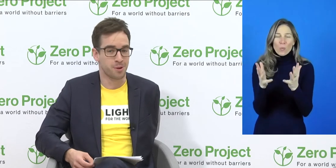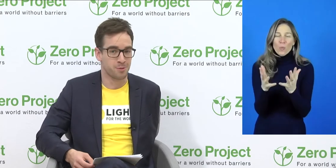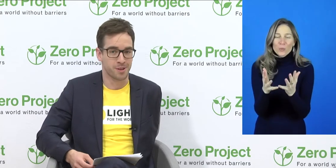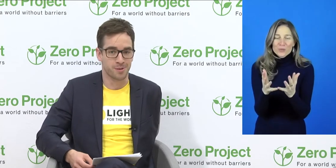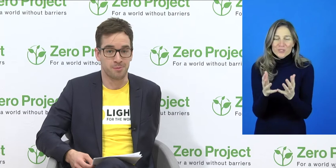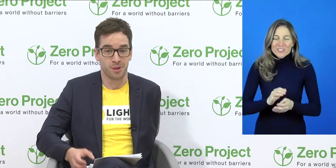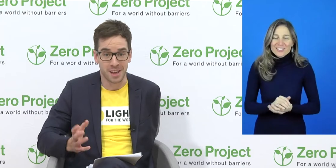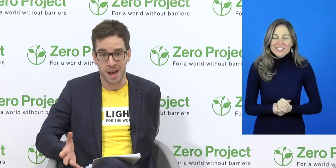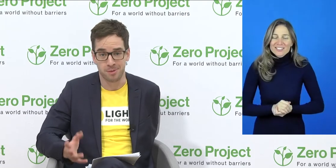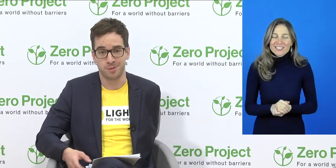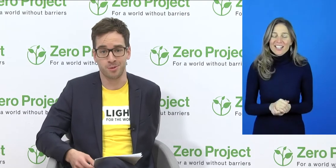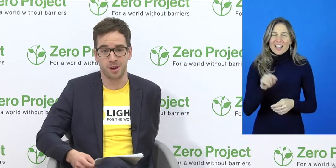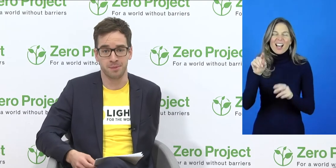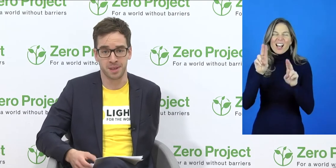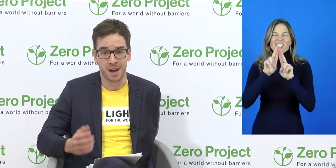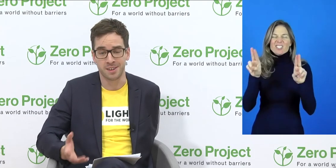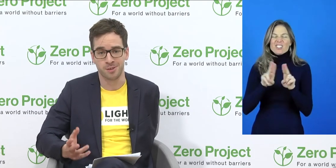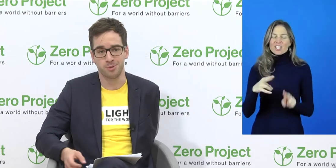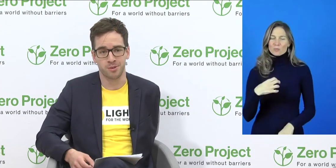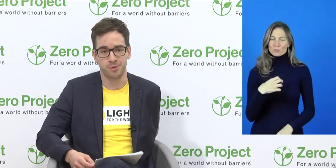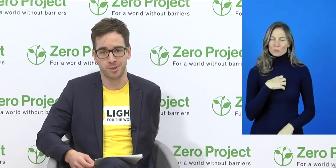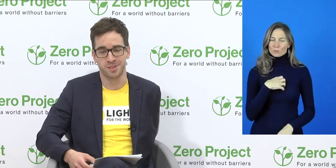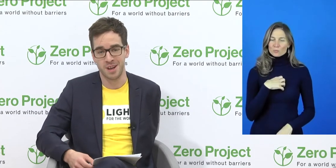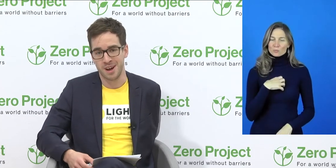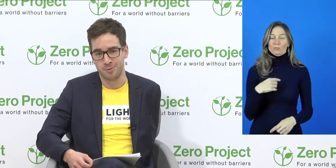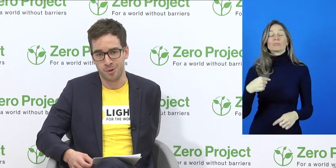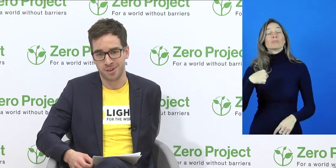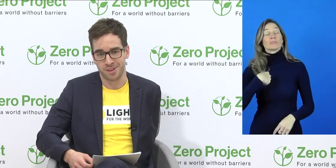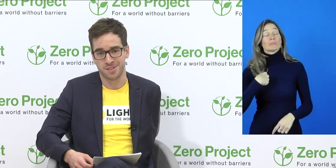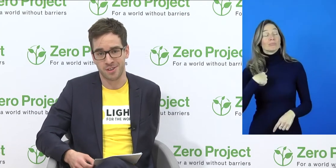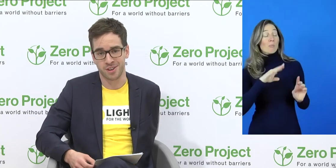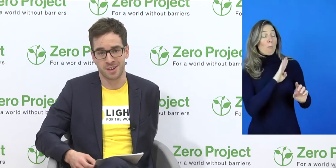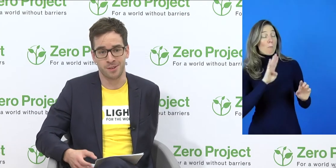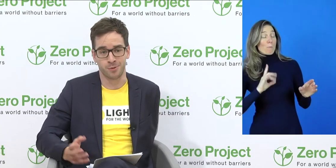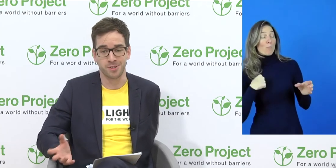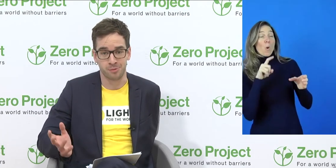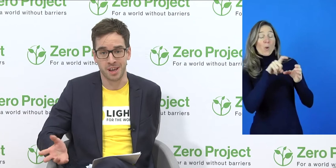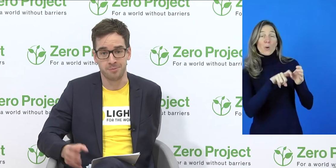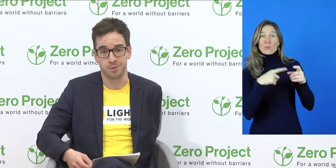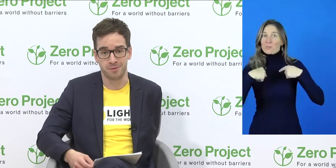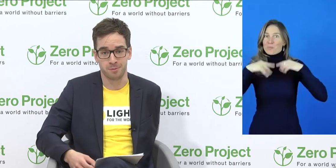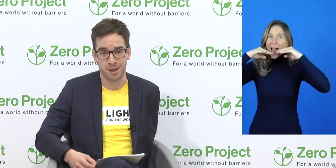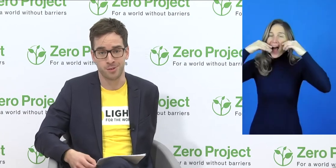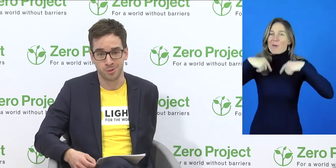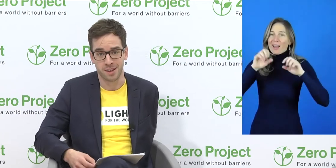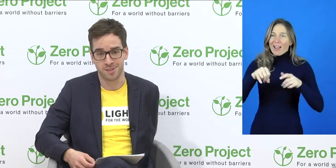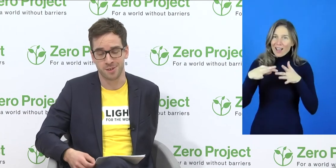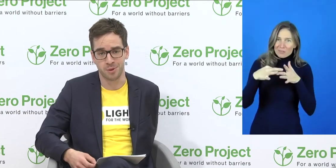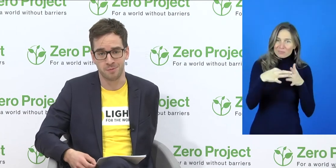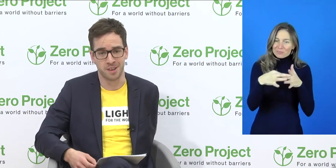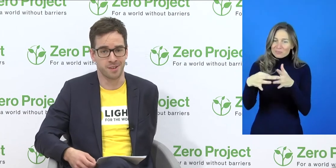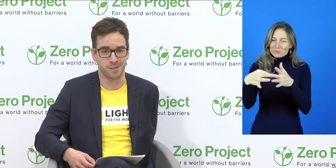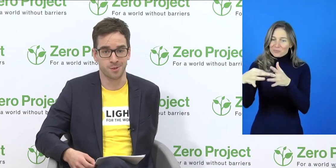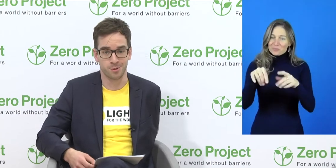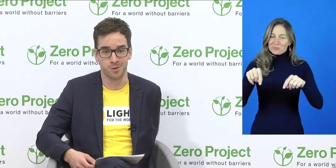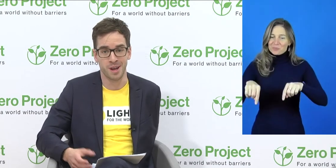Light for the World, so I'm really happy to be guiding you through this award session. And of course, I'm really happy to have my two guests with